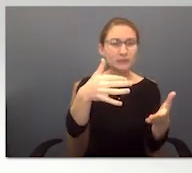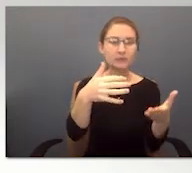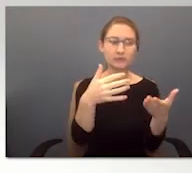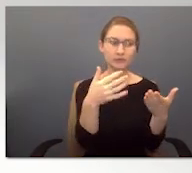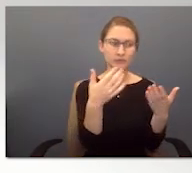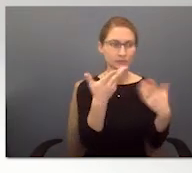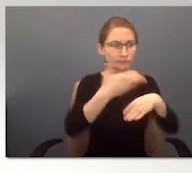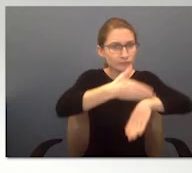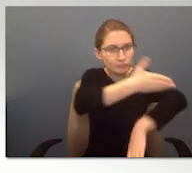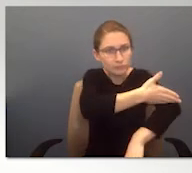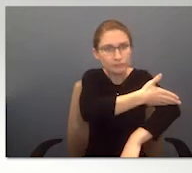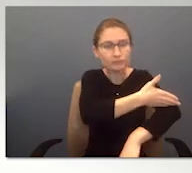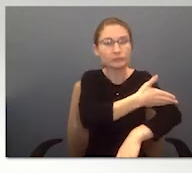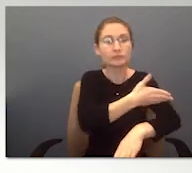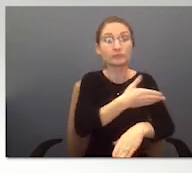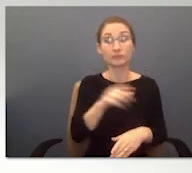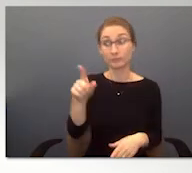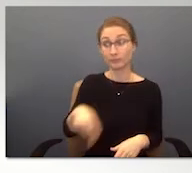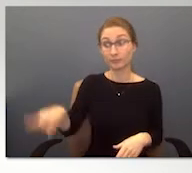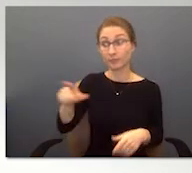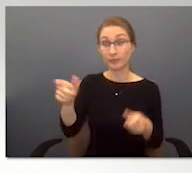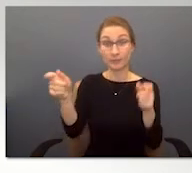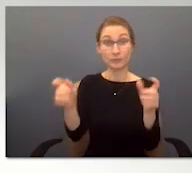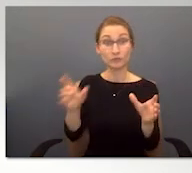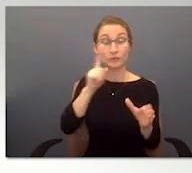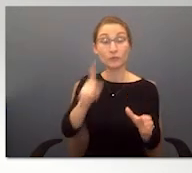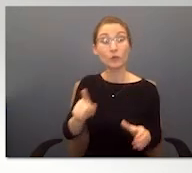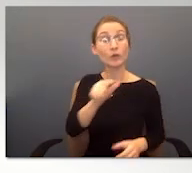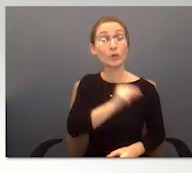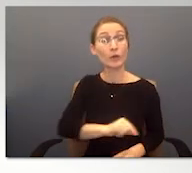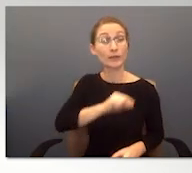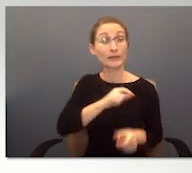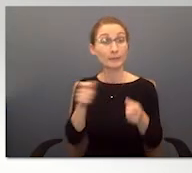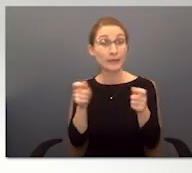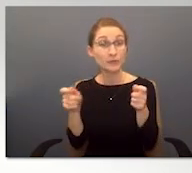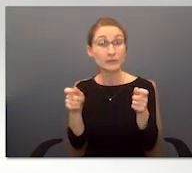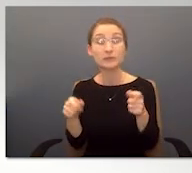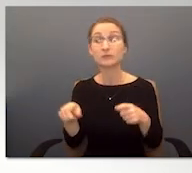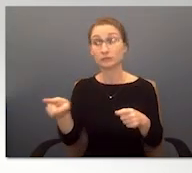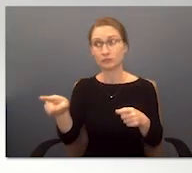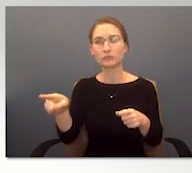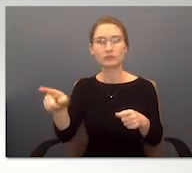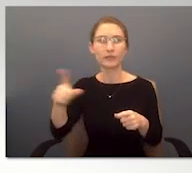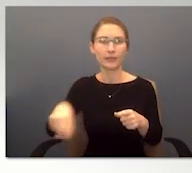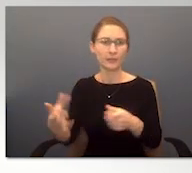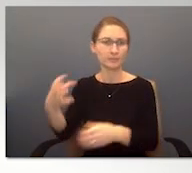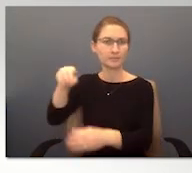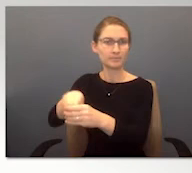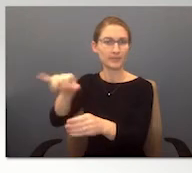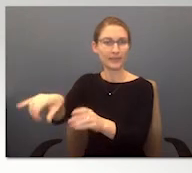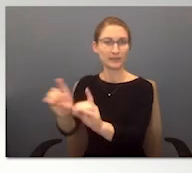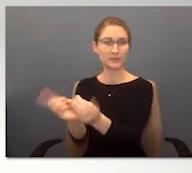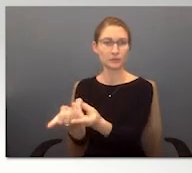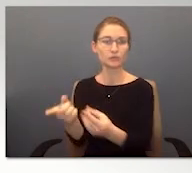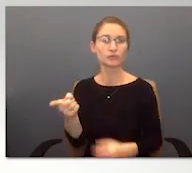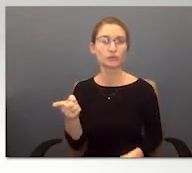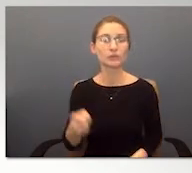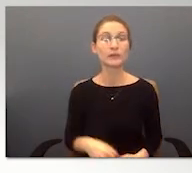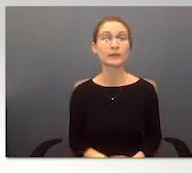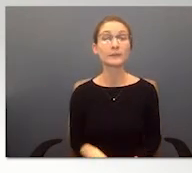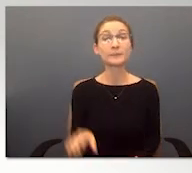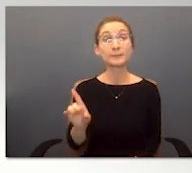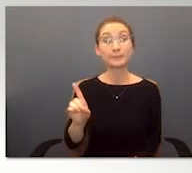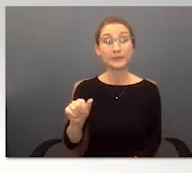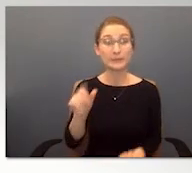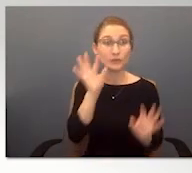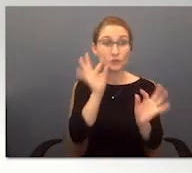better. All the experts on quality management and performance management are housed in this division here. And then